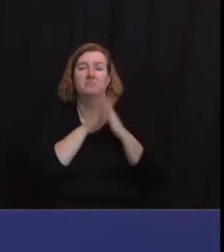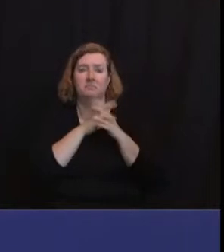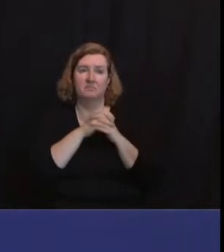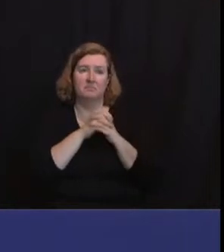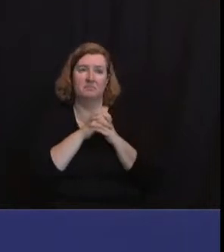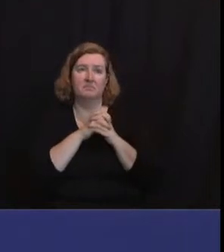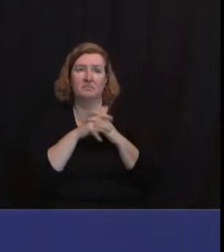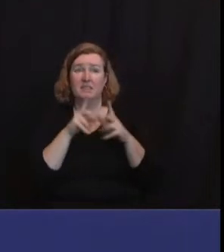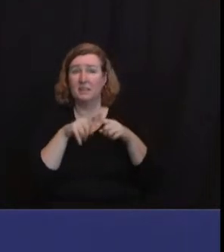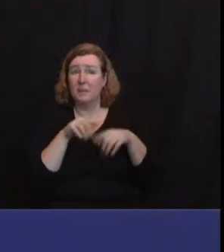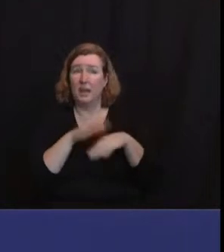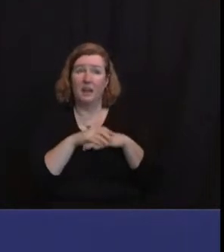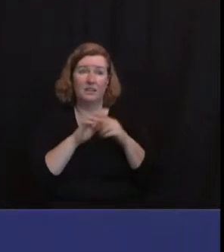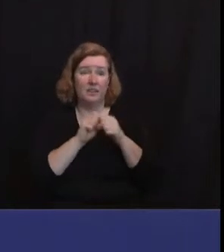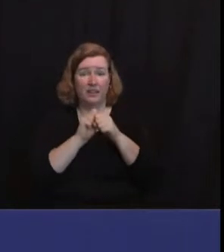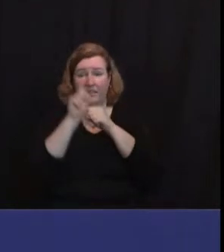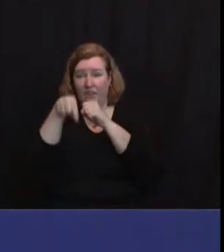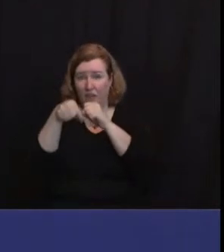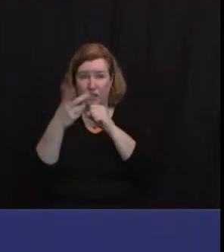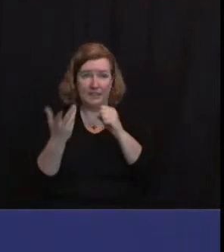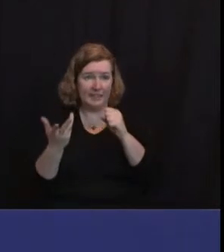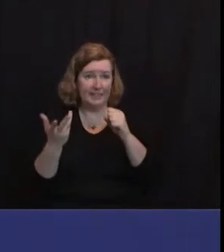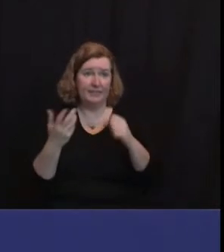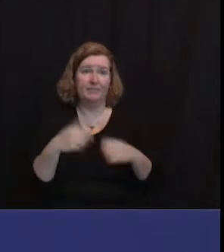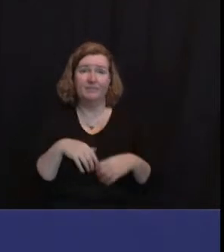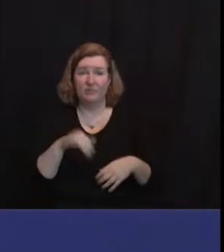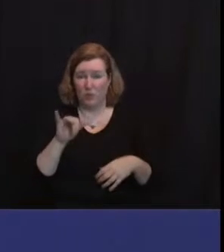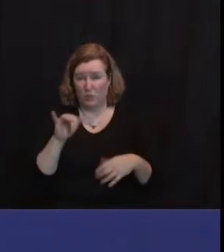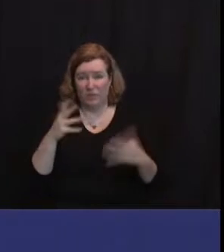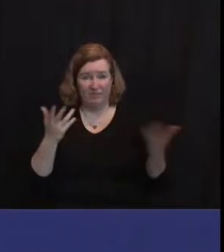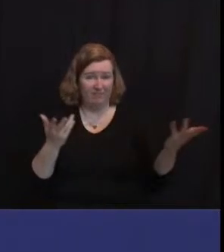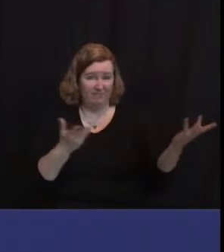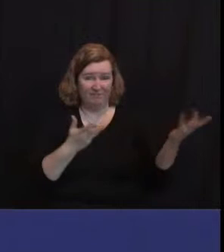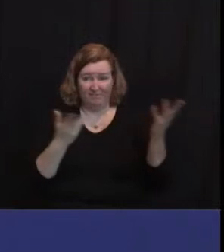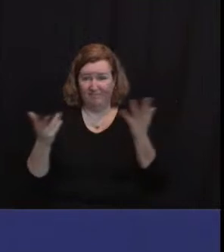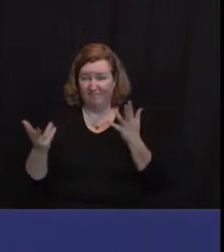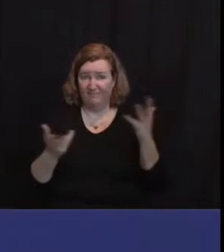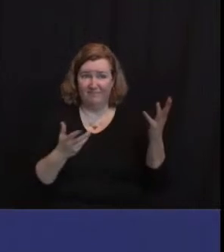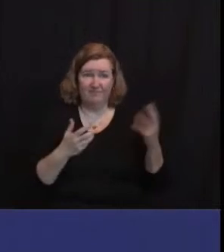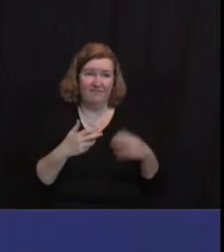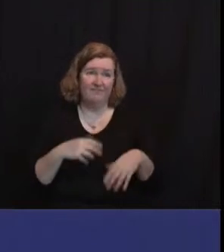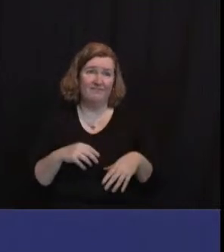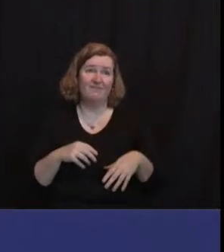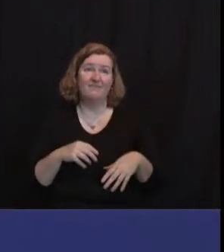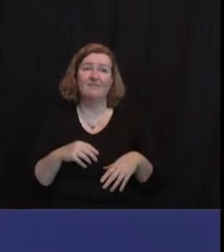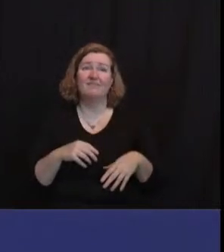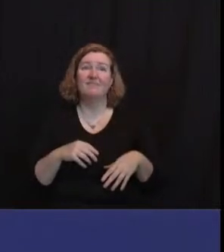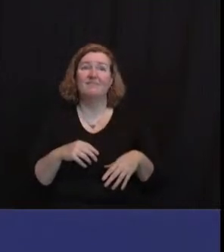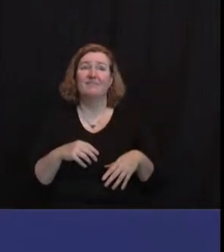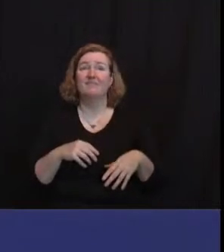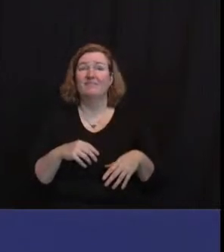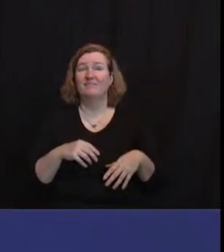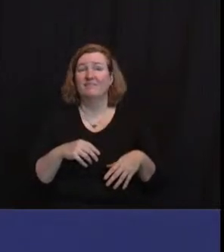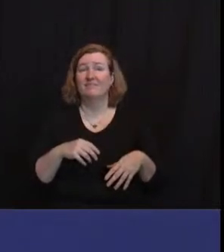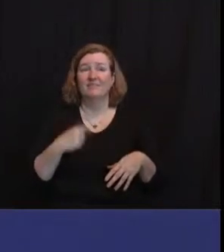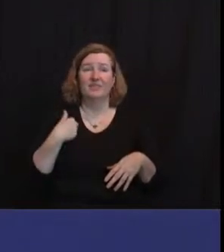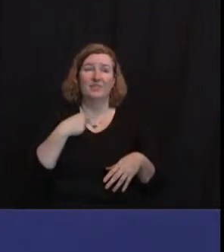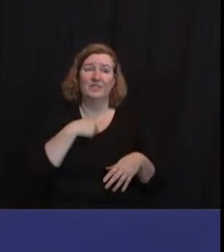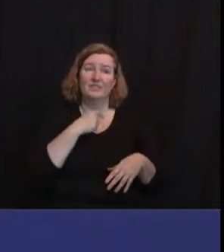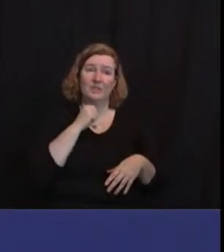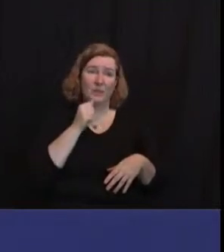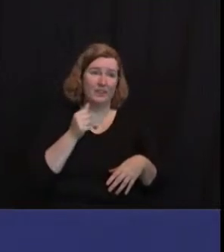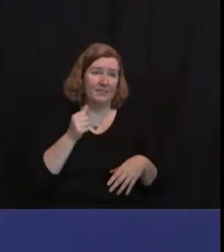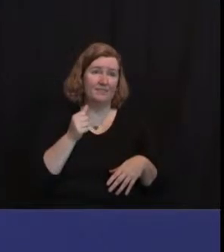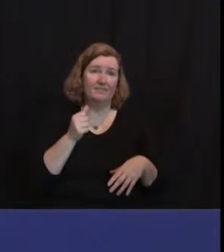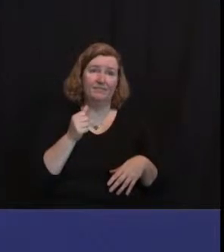capacities that will be more liberal. I'll bet you we're not going to be turning our back on face coverings